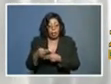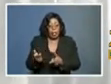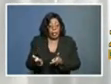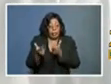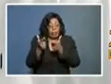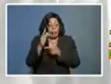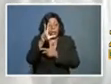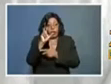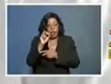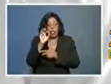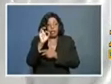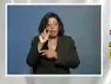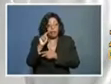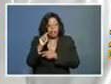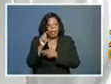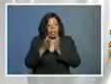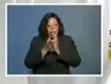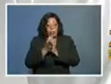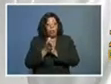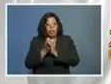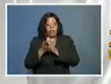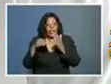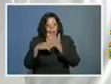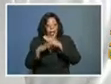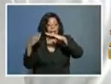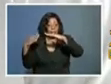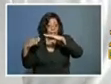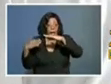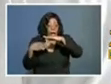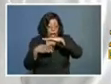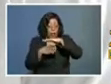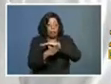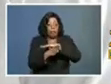allowing boats to commute back and forth underneath it, which will be real good for some of the boaters.